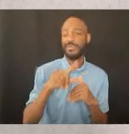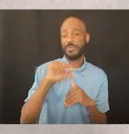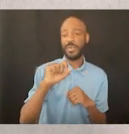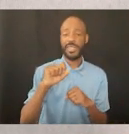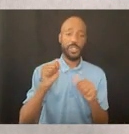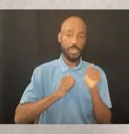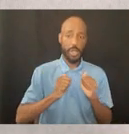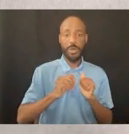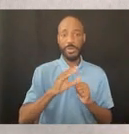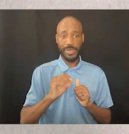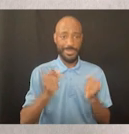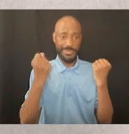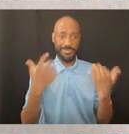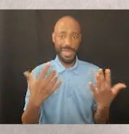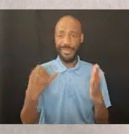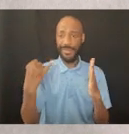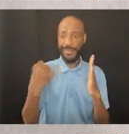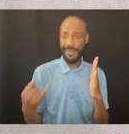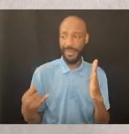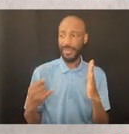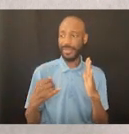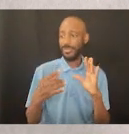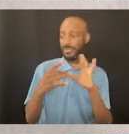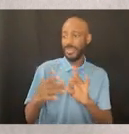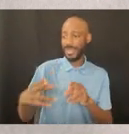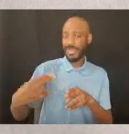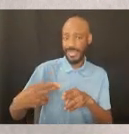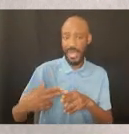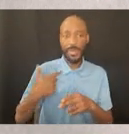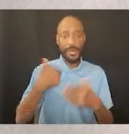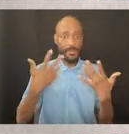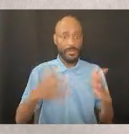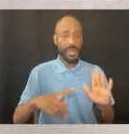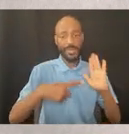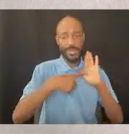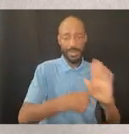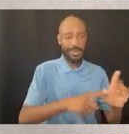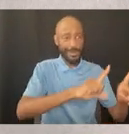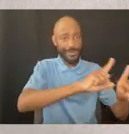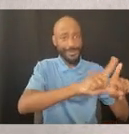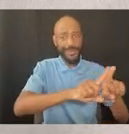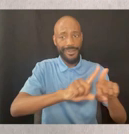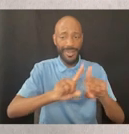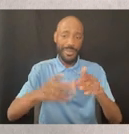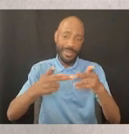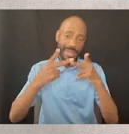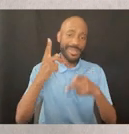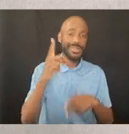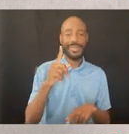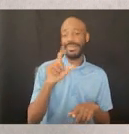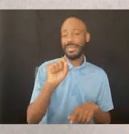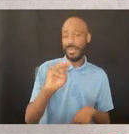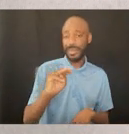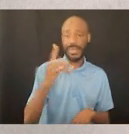art to his credit, he has exhibited at BG Gallery in Bergamot Station, Santa Monica, California, the